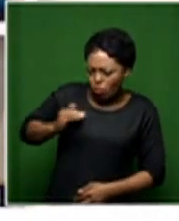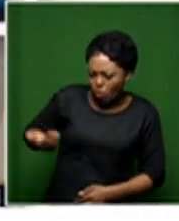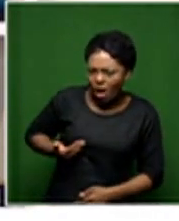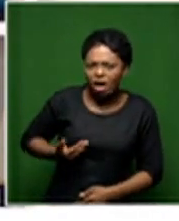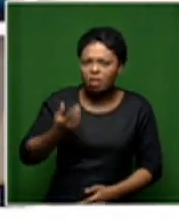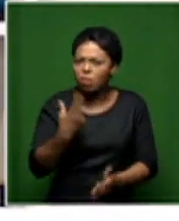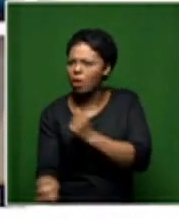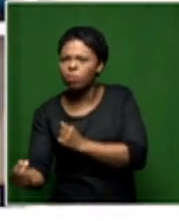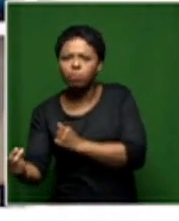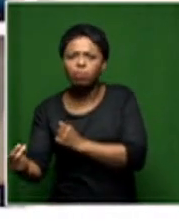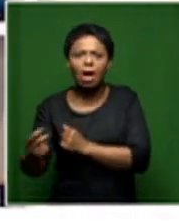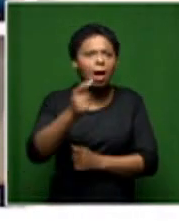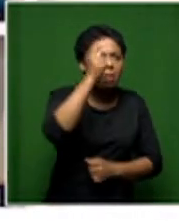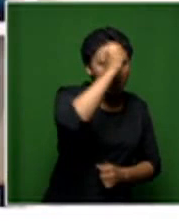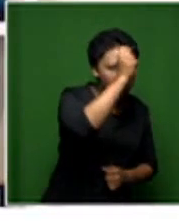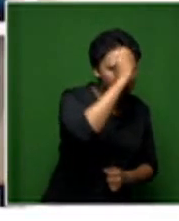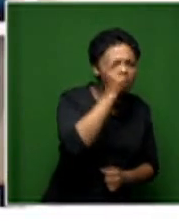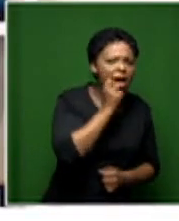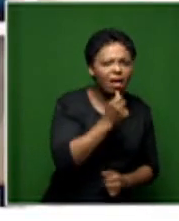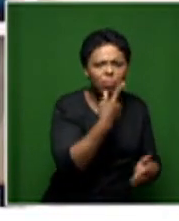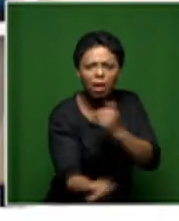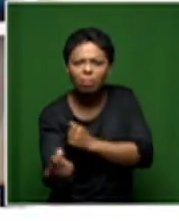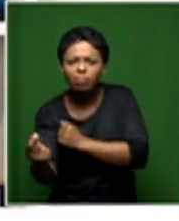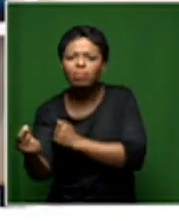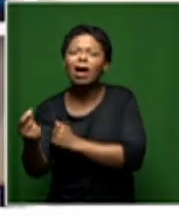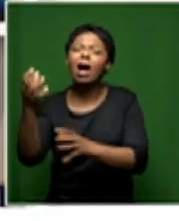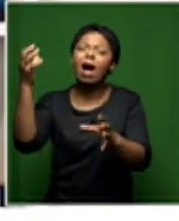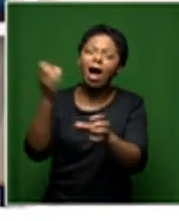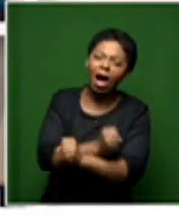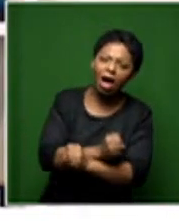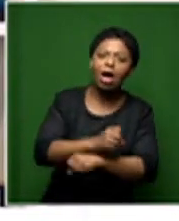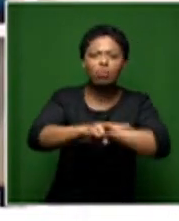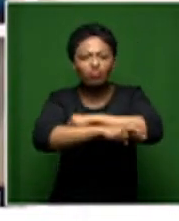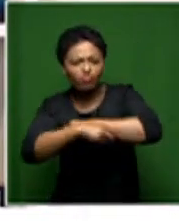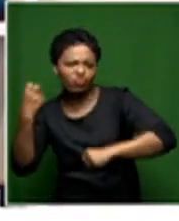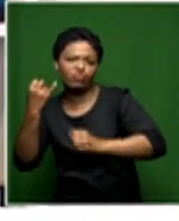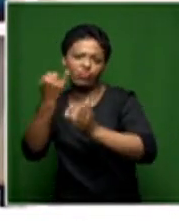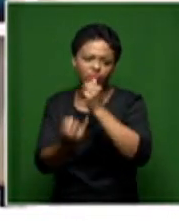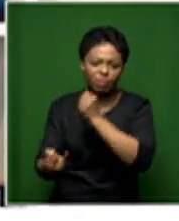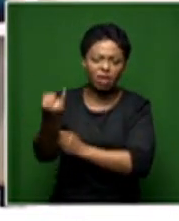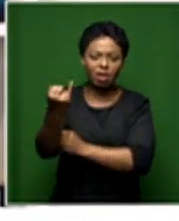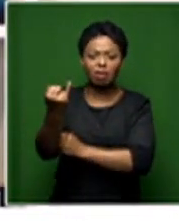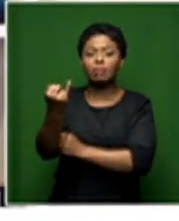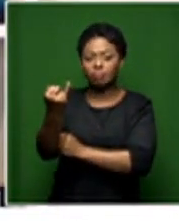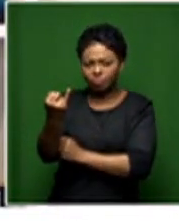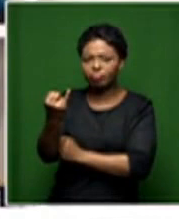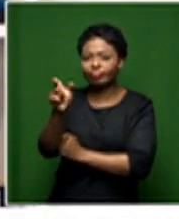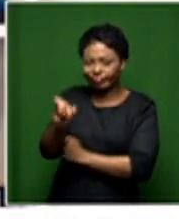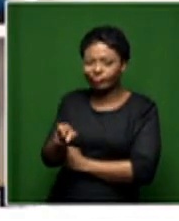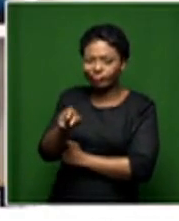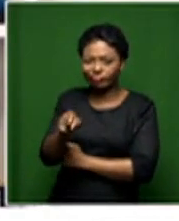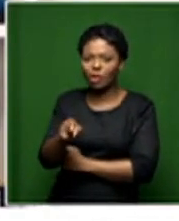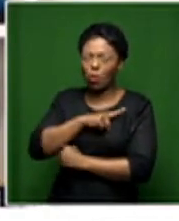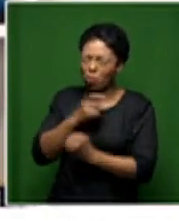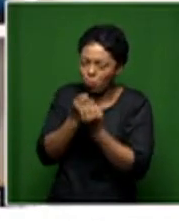young men were disappearing. And I only found that, yes, it's linked to human trafficking, but it's a huge lifestyle syndicate of a lot of